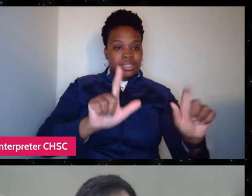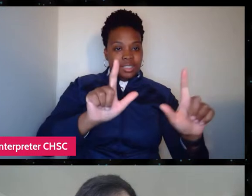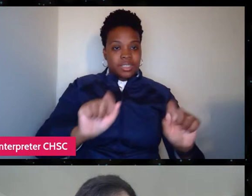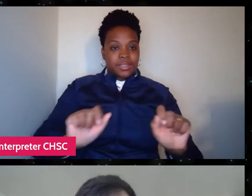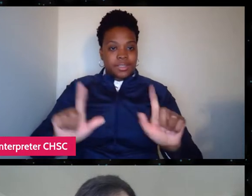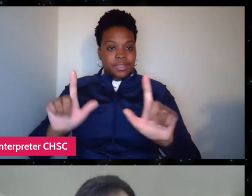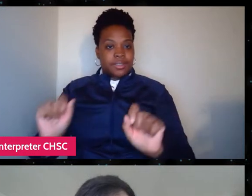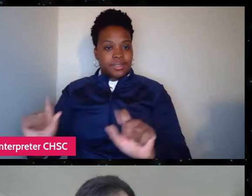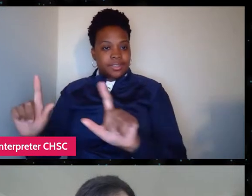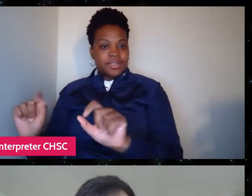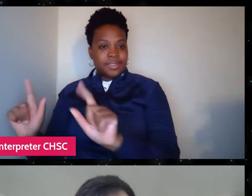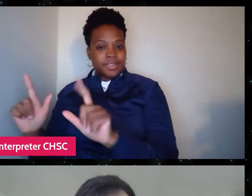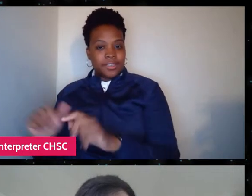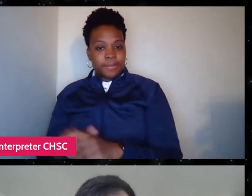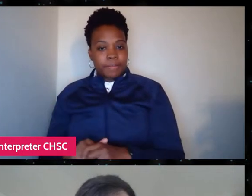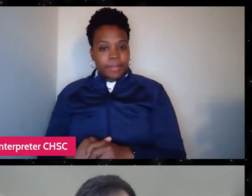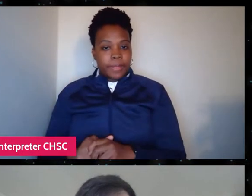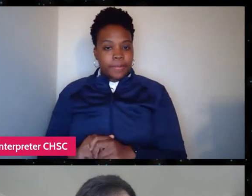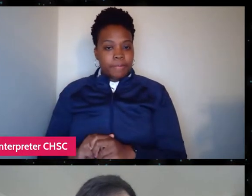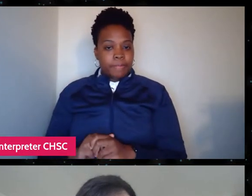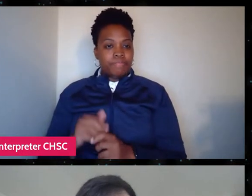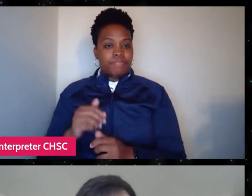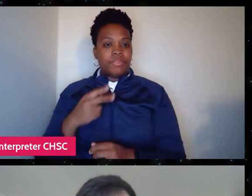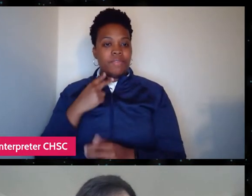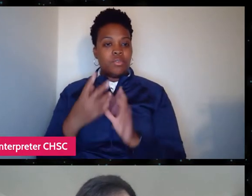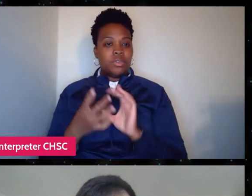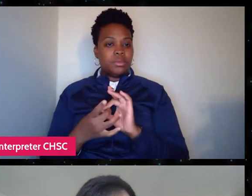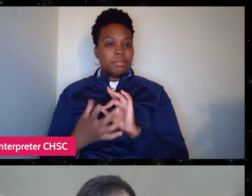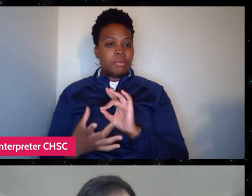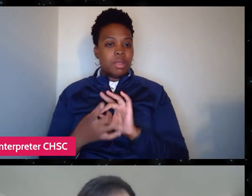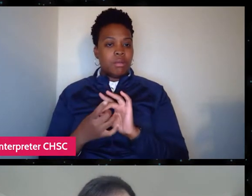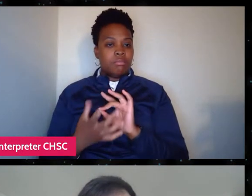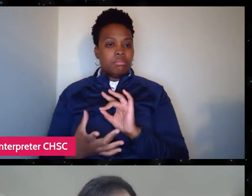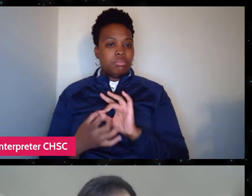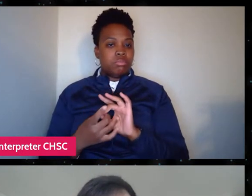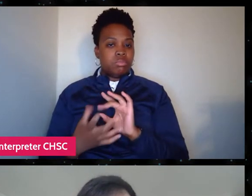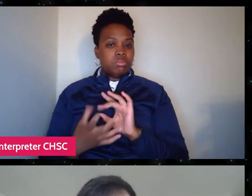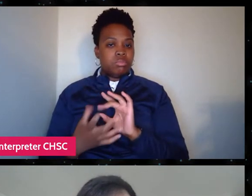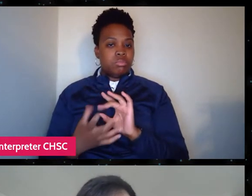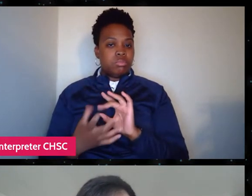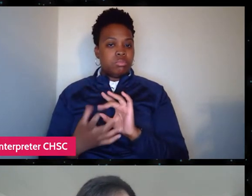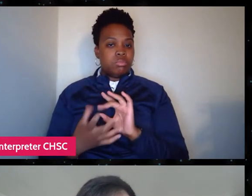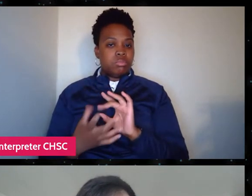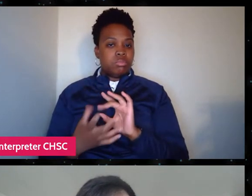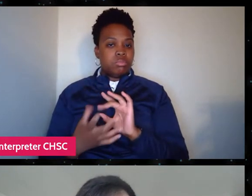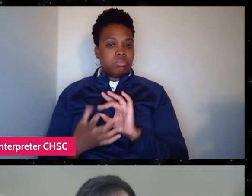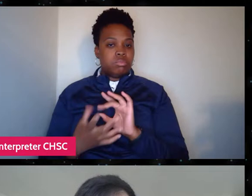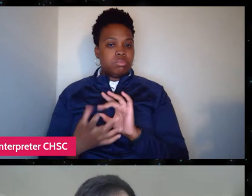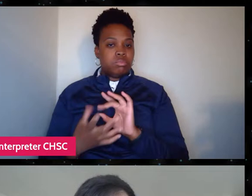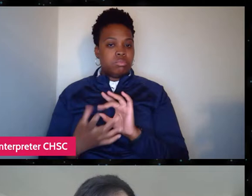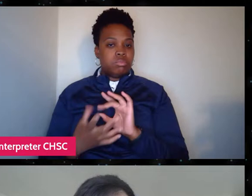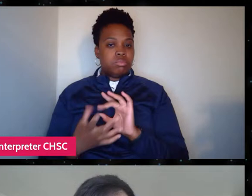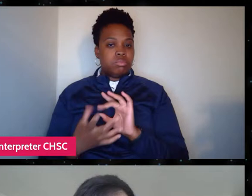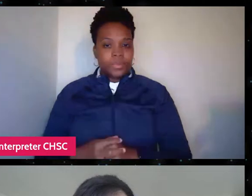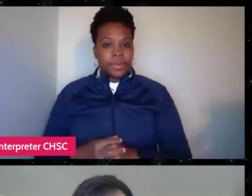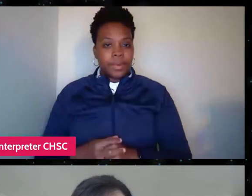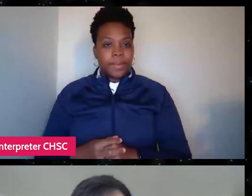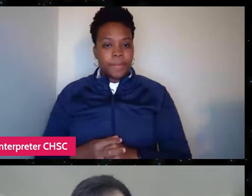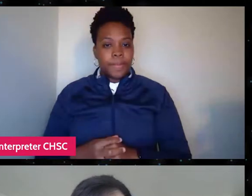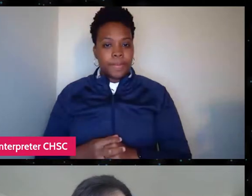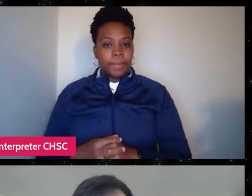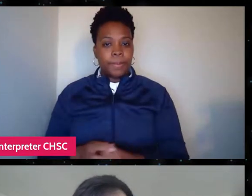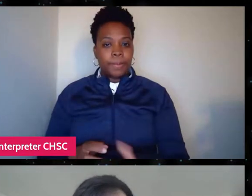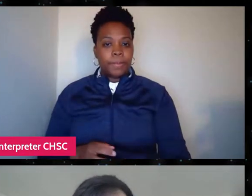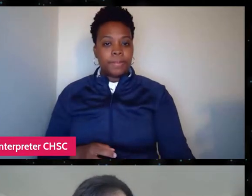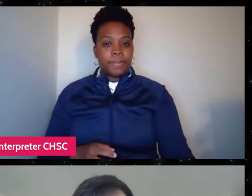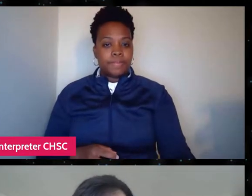But there are enough films out there that focus on the dramatic impacts, yeah, in a way that make